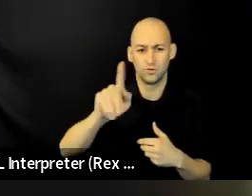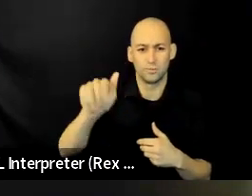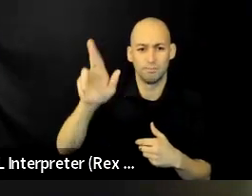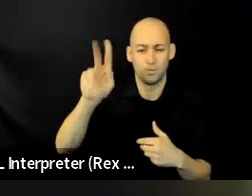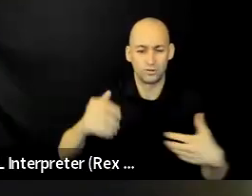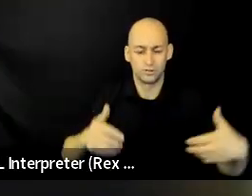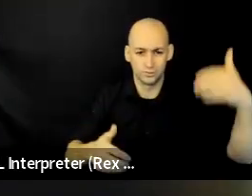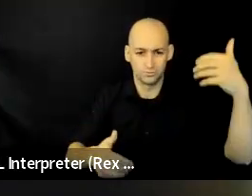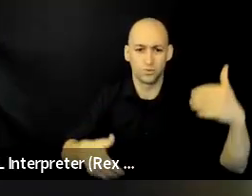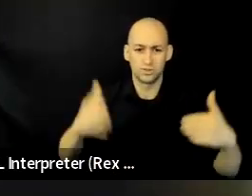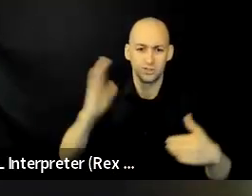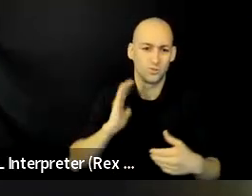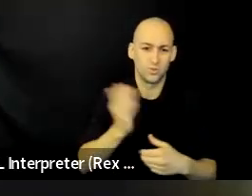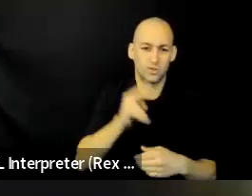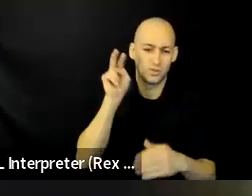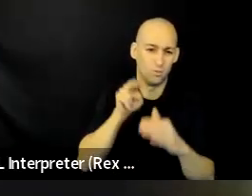perilous